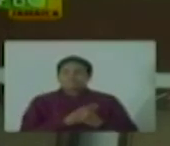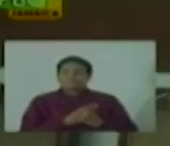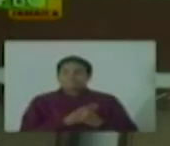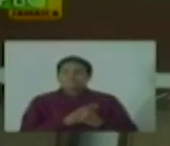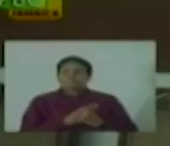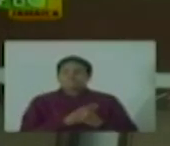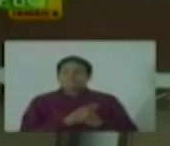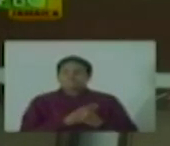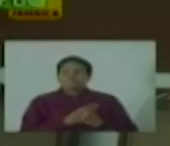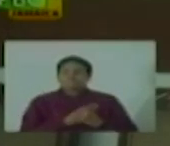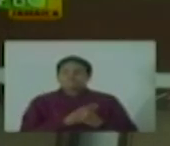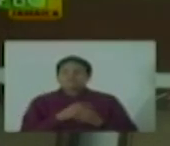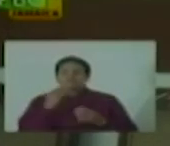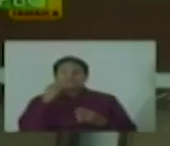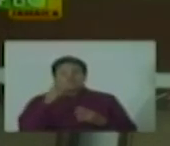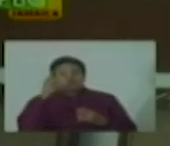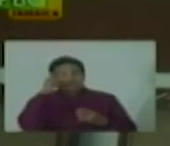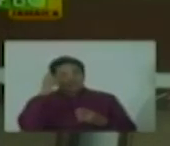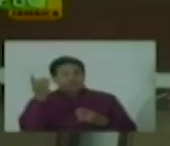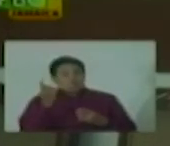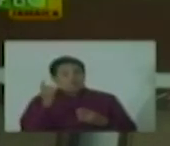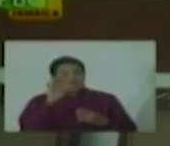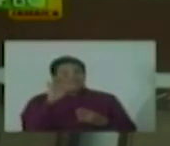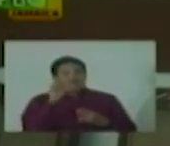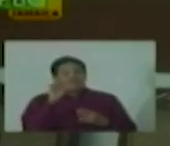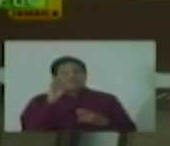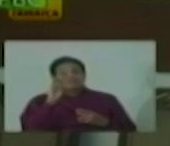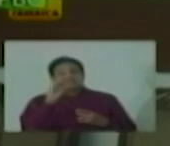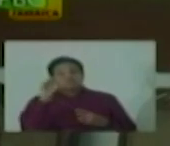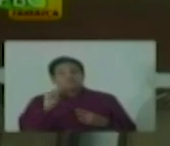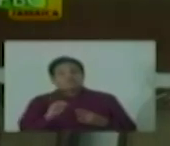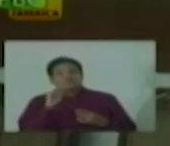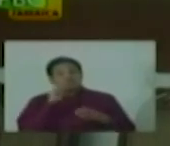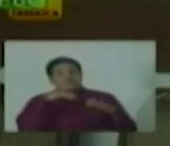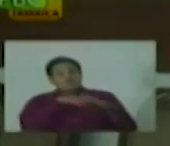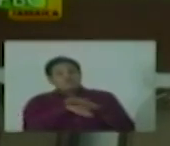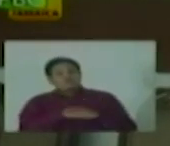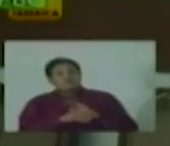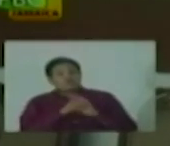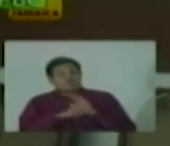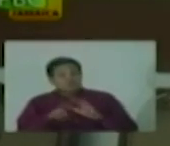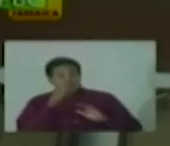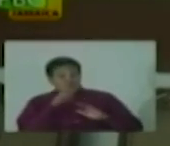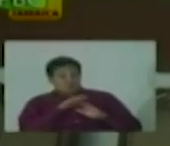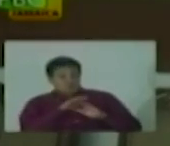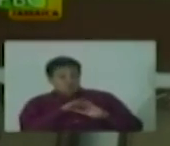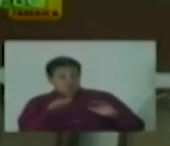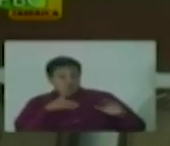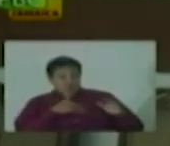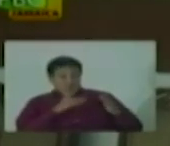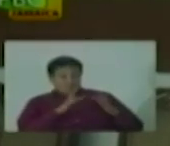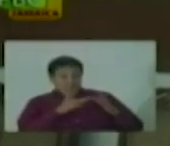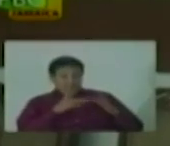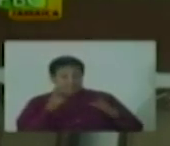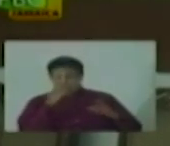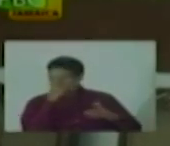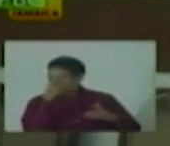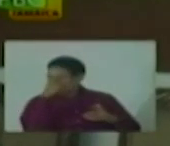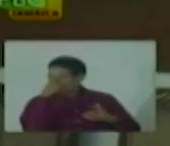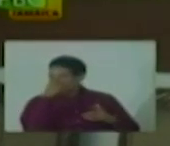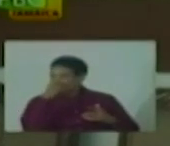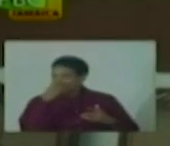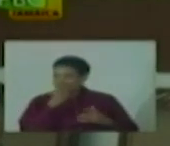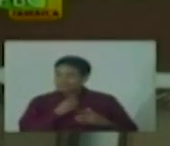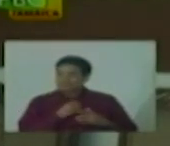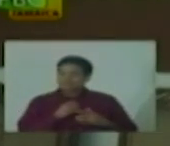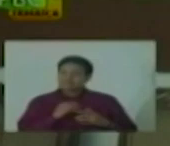that only 5 or 6% of enrolled students are not accessing internet, and therefore the